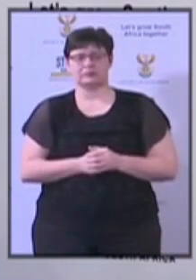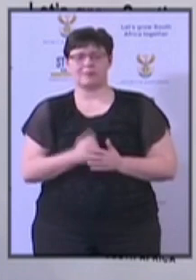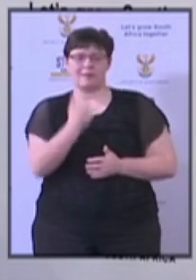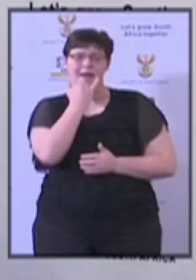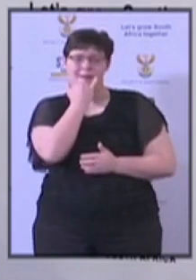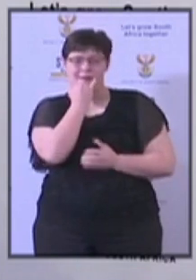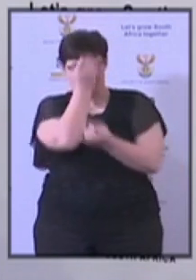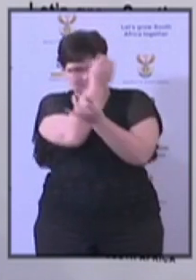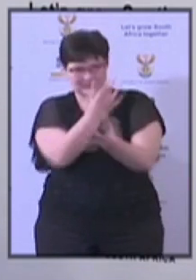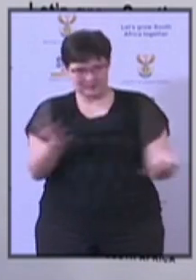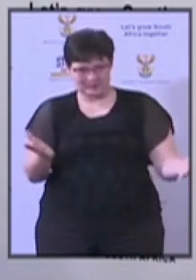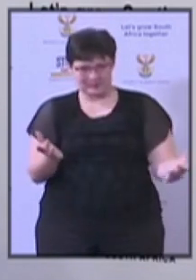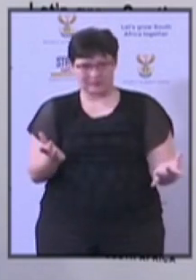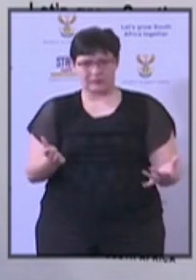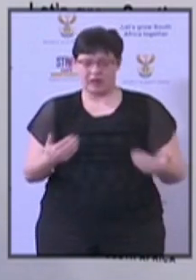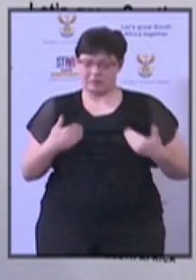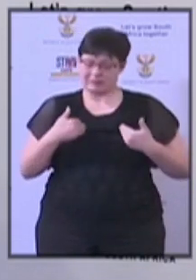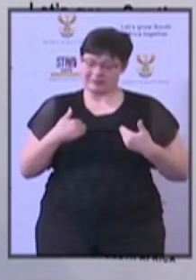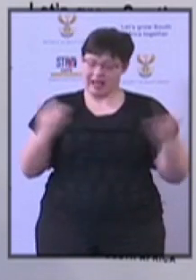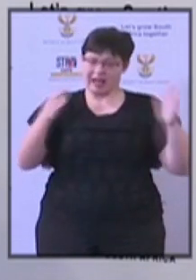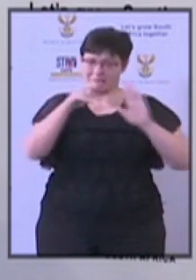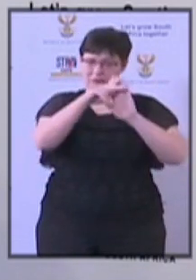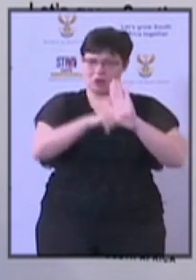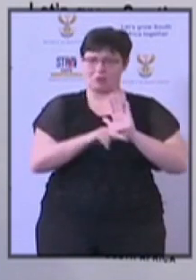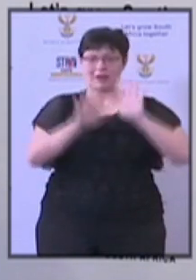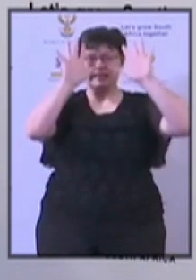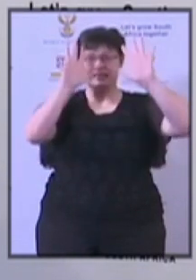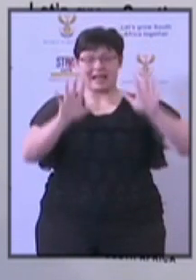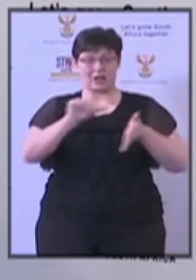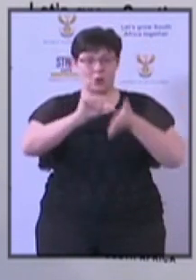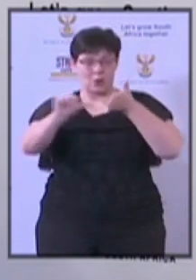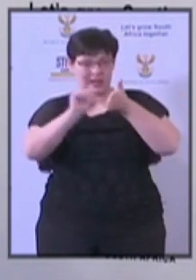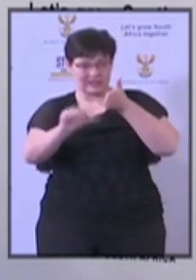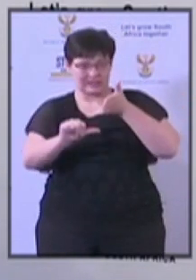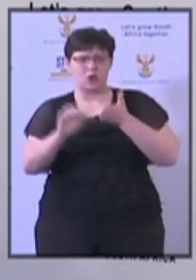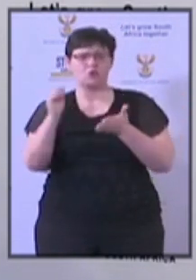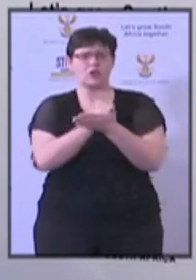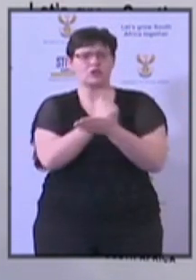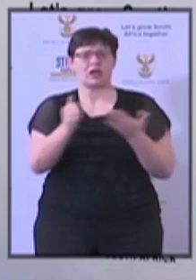the 10 weeks of the start of the program, we have managed to register